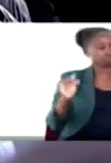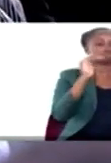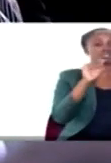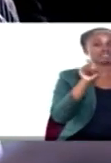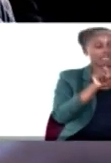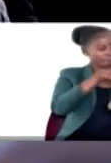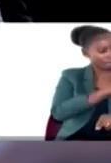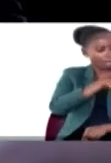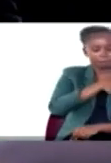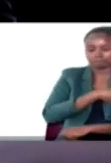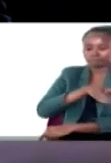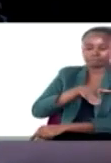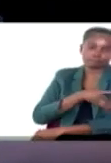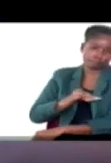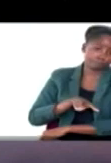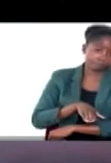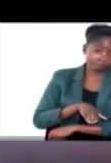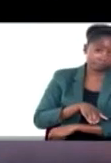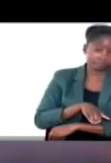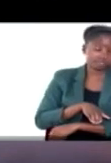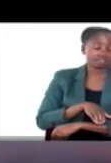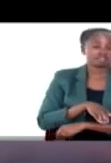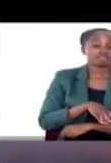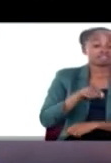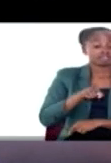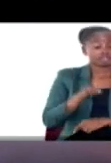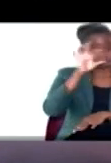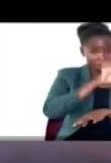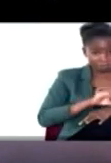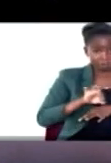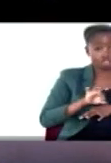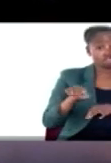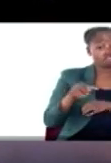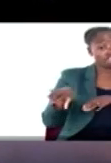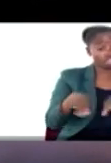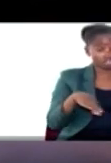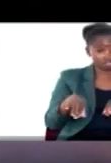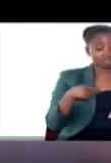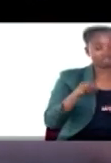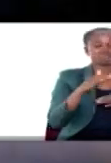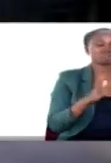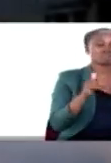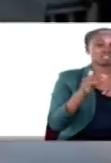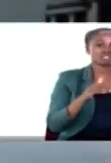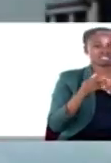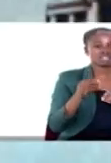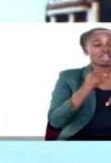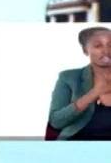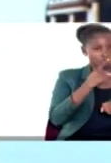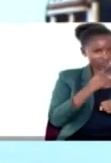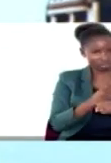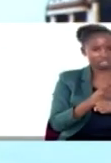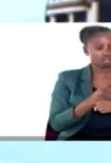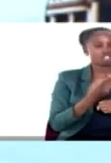So, this plan of action is about building the Gauteng City region of our dreams.